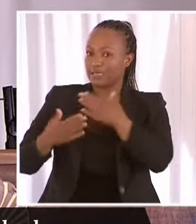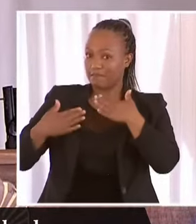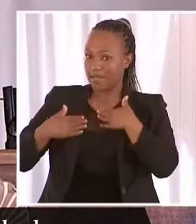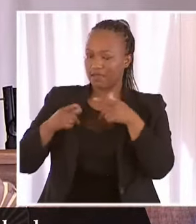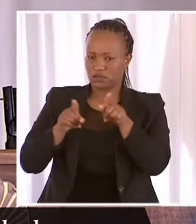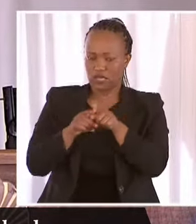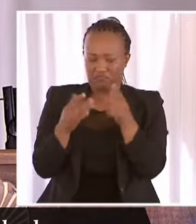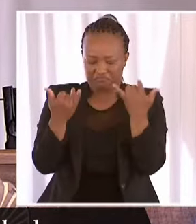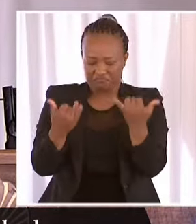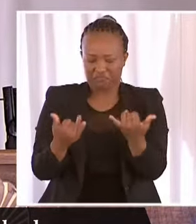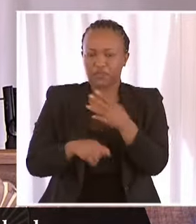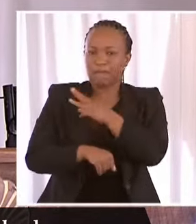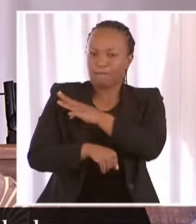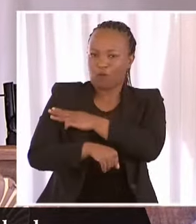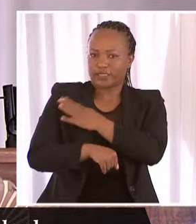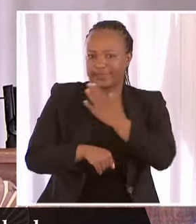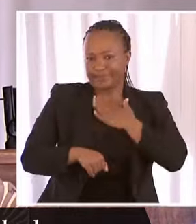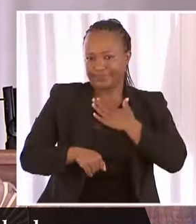today.